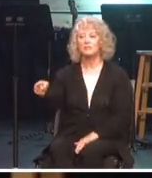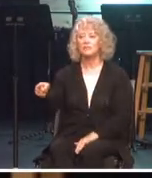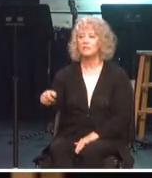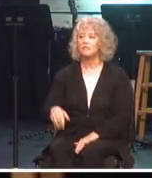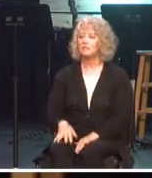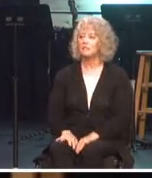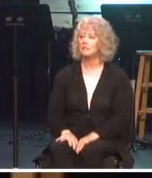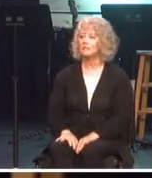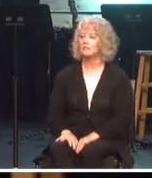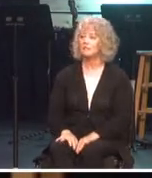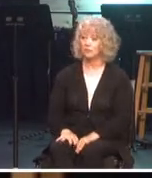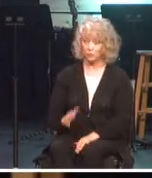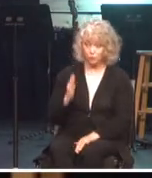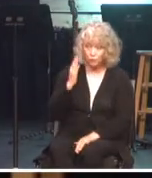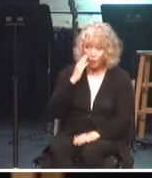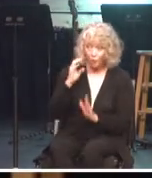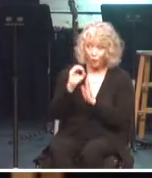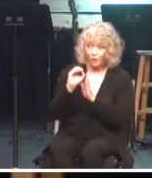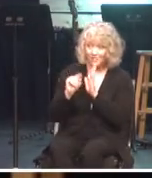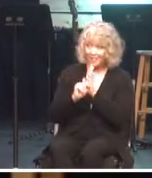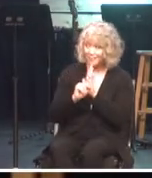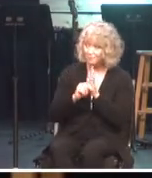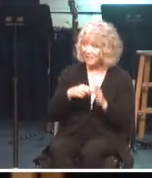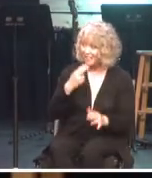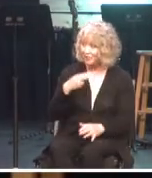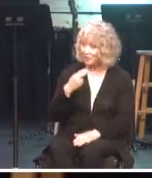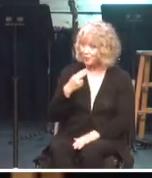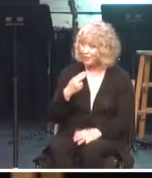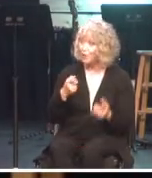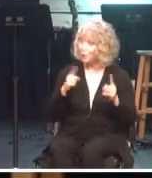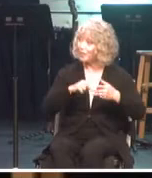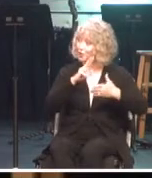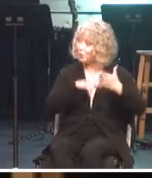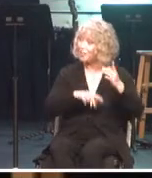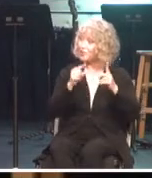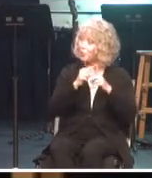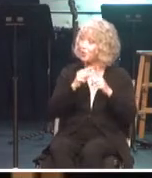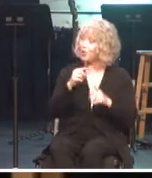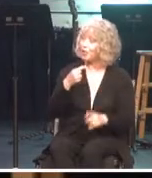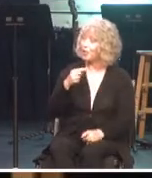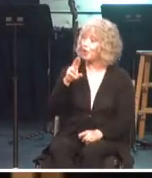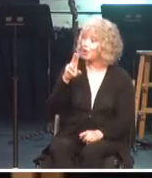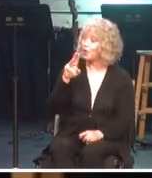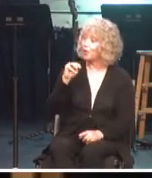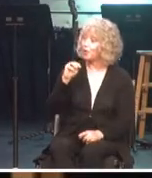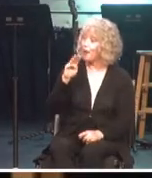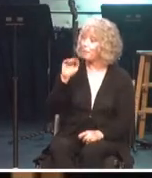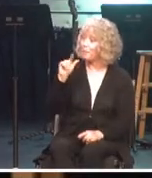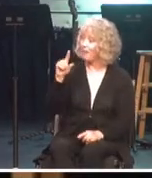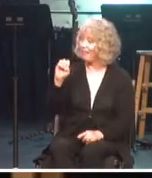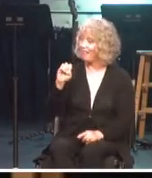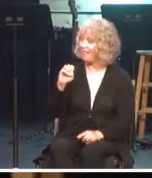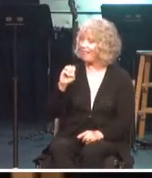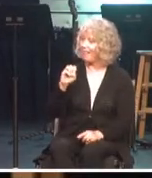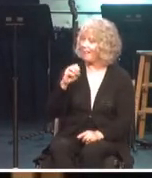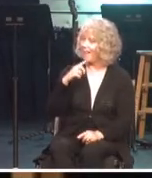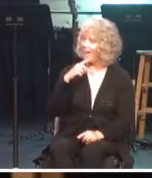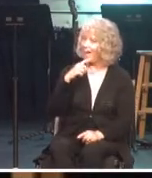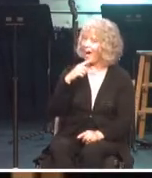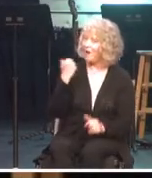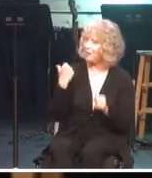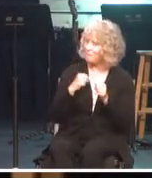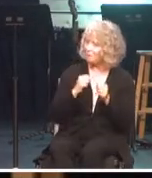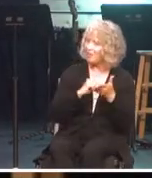Now, if you know your Old Testament history, when you read this word grumble, it reminds you of a group, doesn't it? The Old